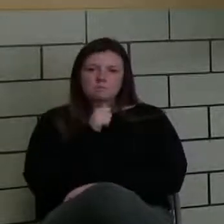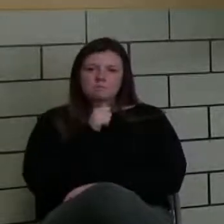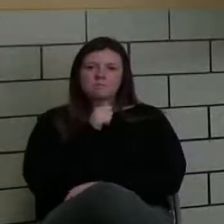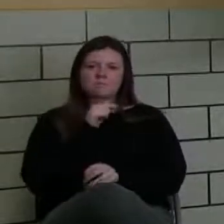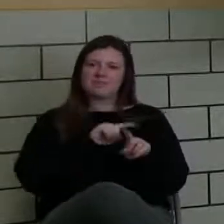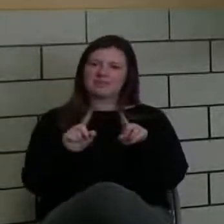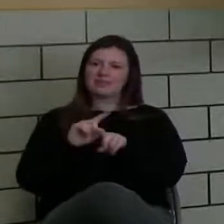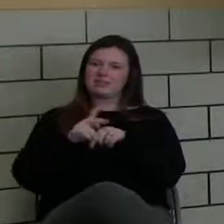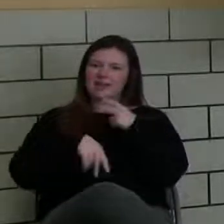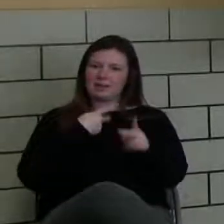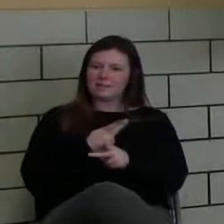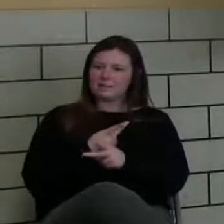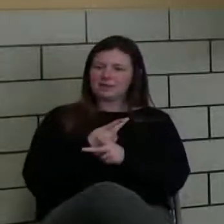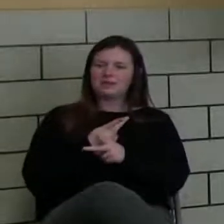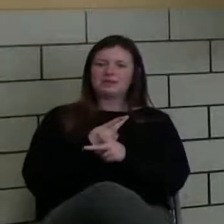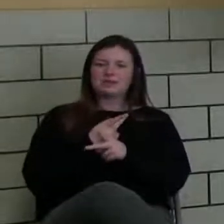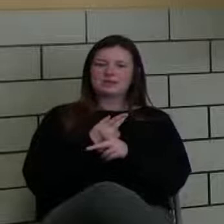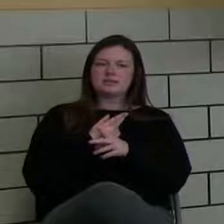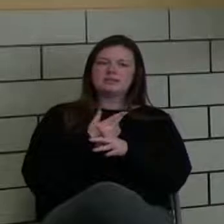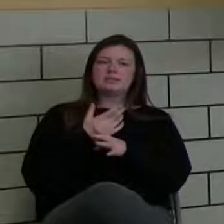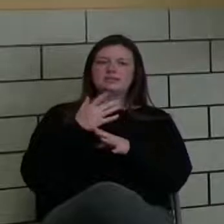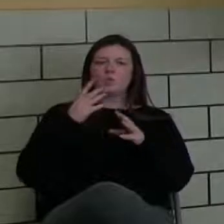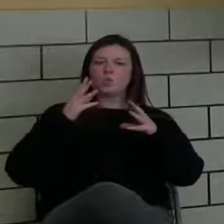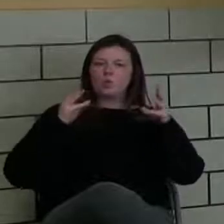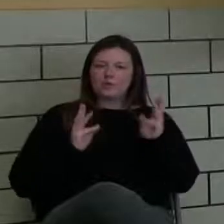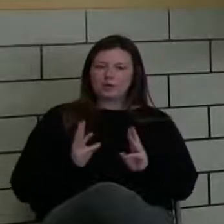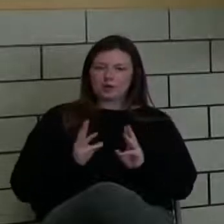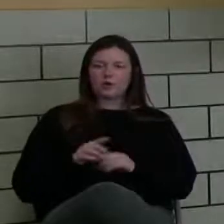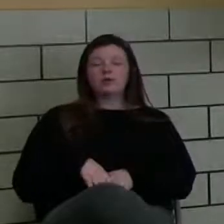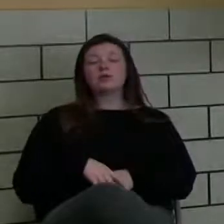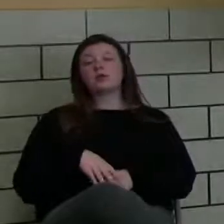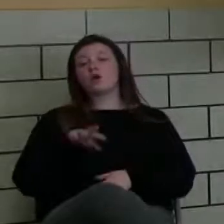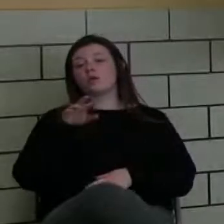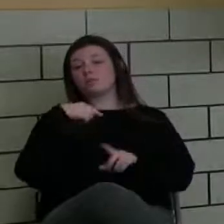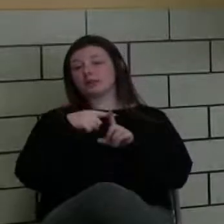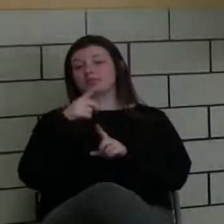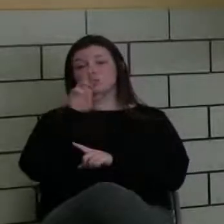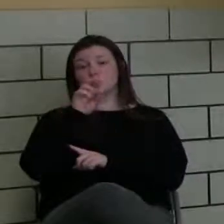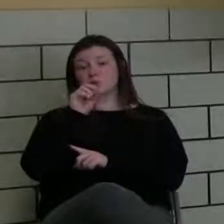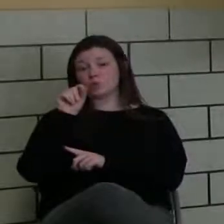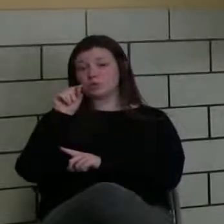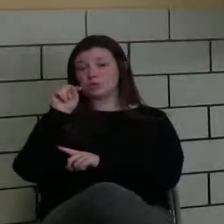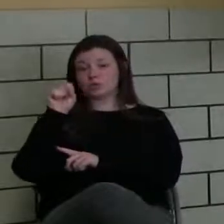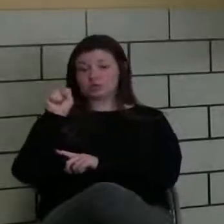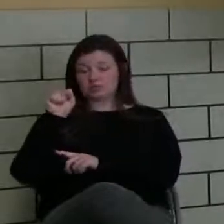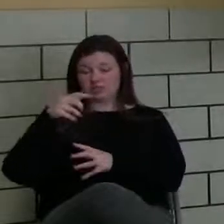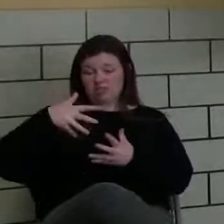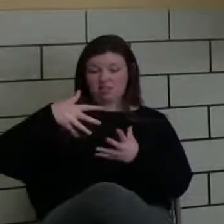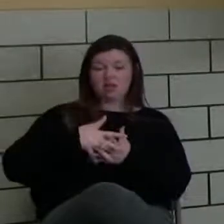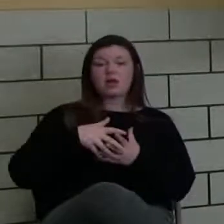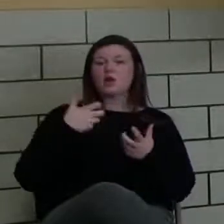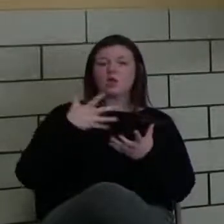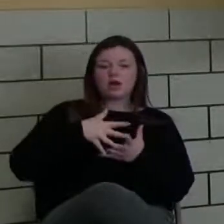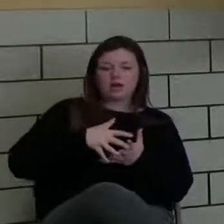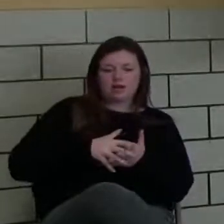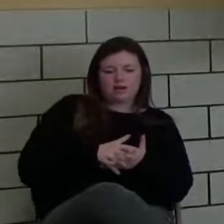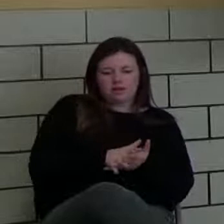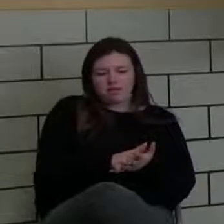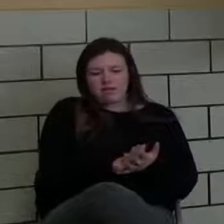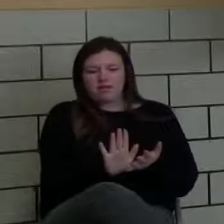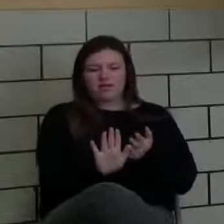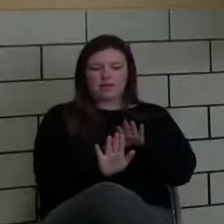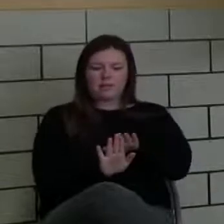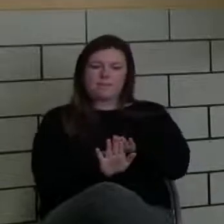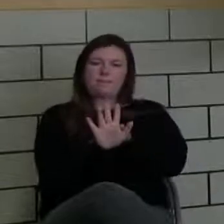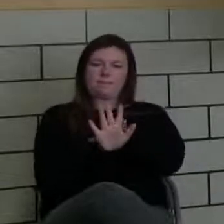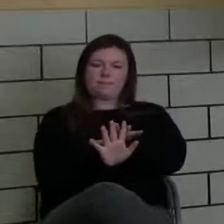their roots don't come up and push up the sidewalks. We look for ones that have a high canopy, meaning that